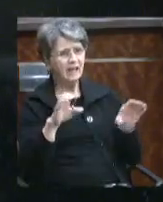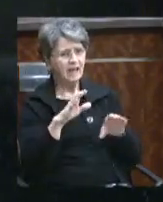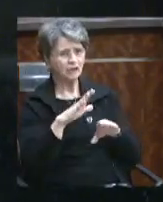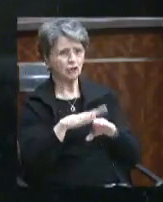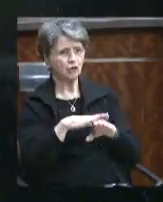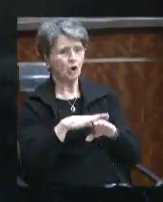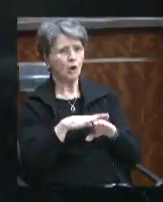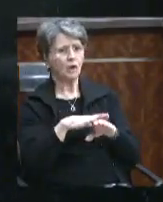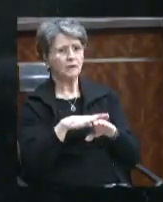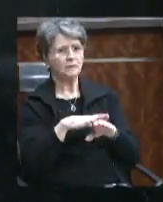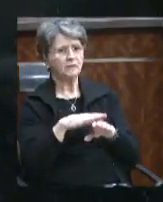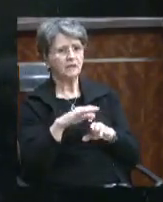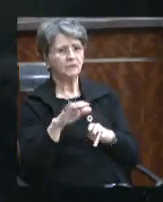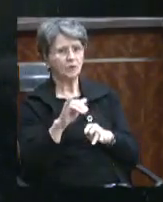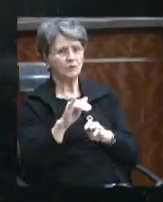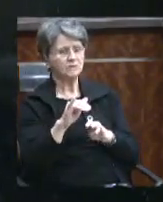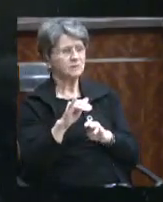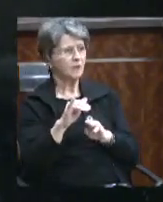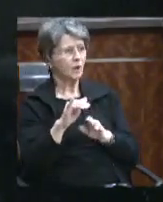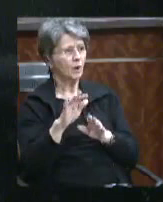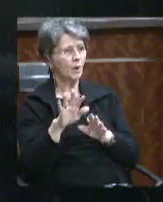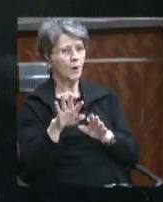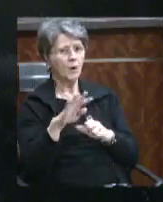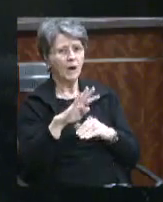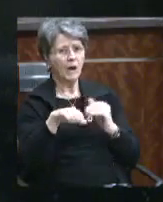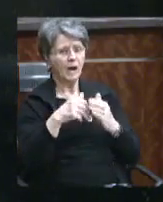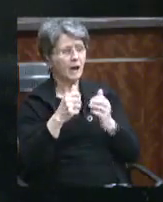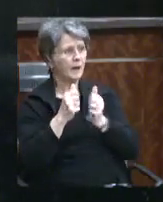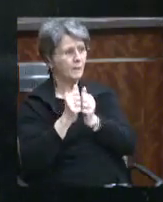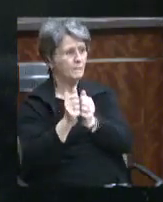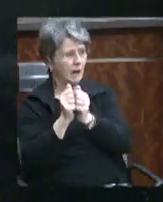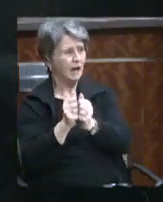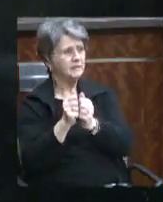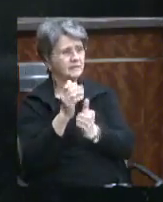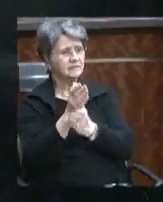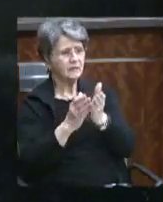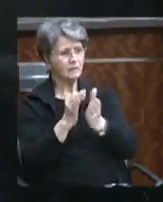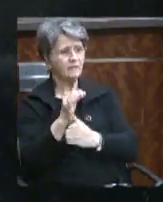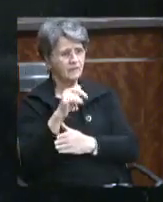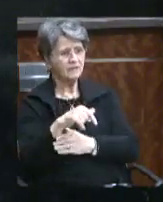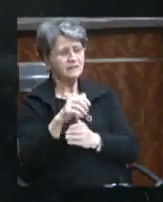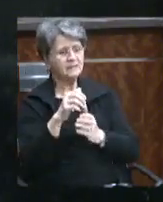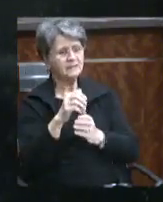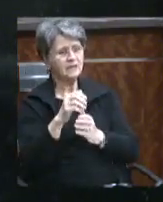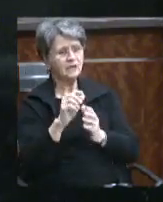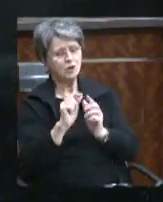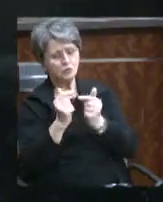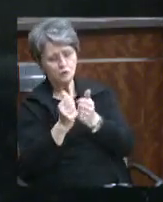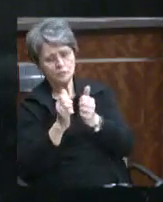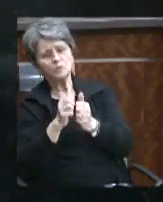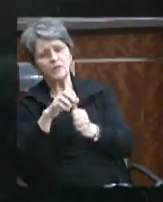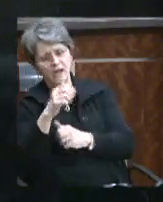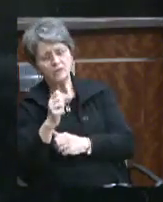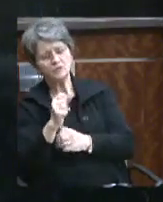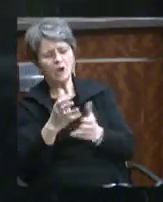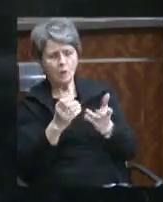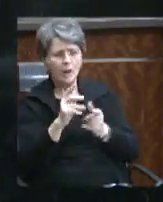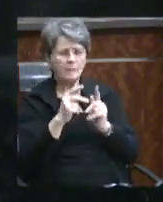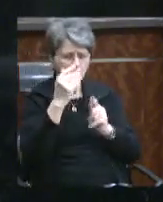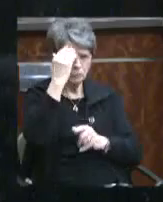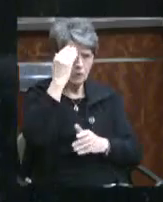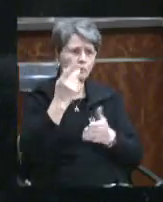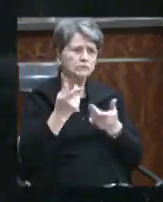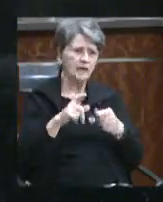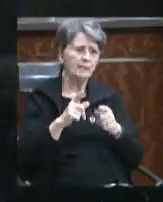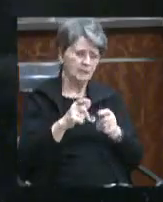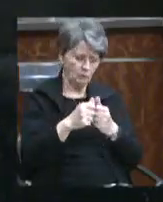as either combining some of these duties with others. So I just want to make sure everyone's aware of what's taking place